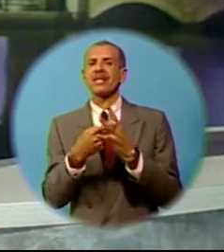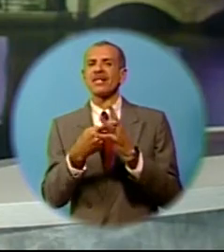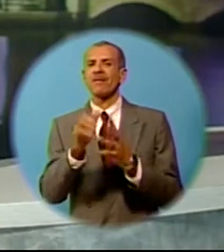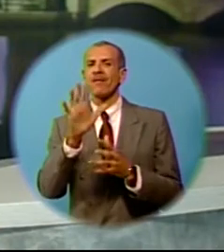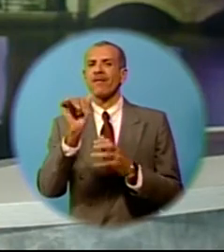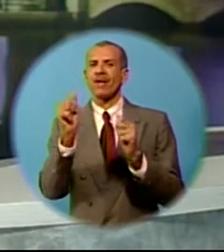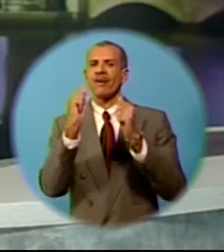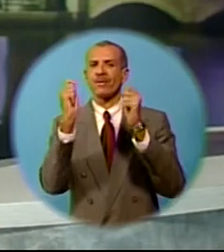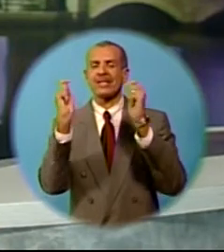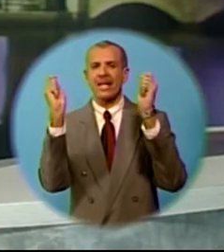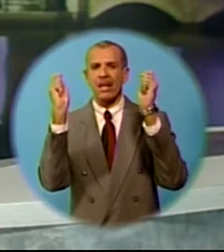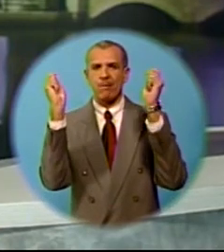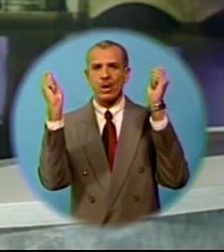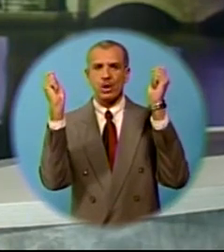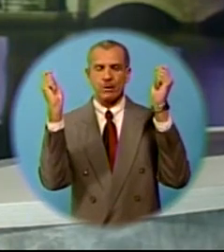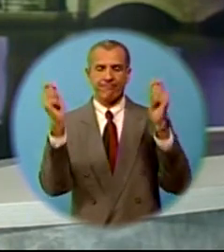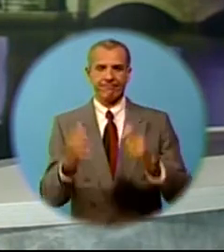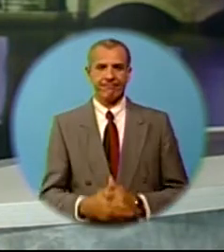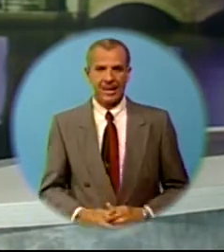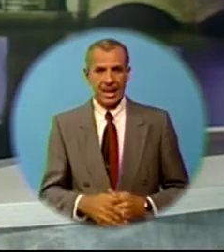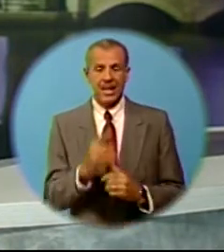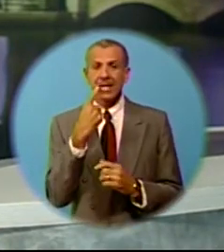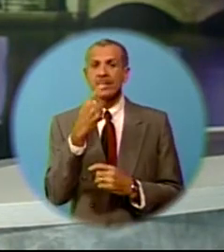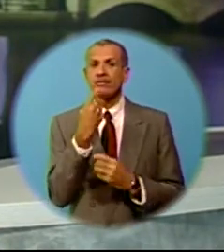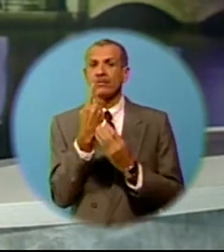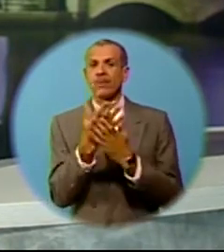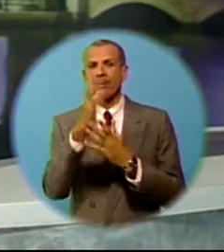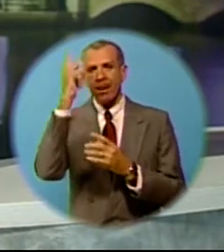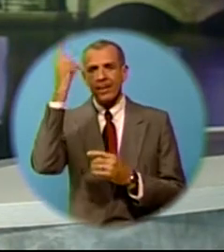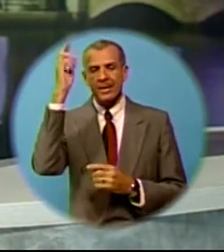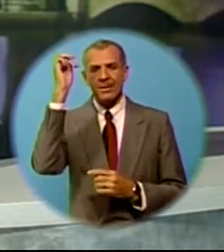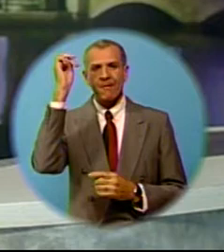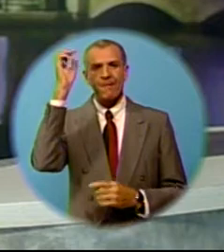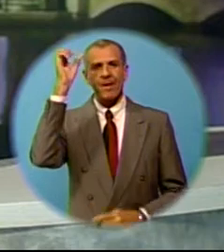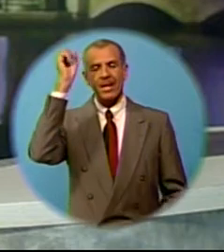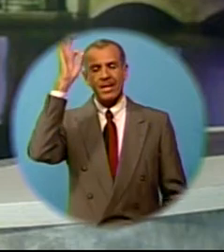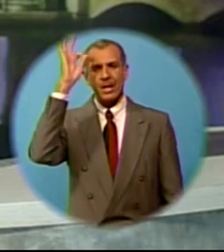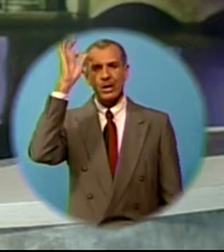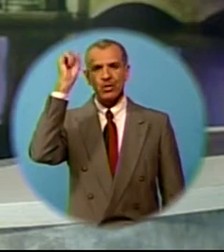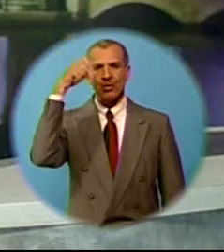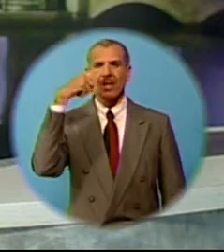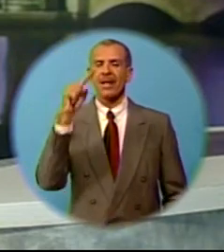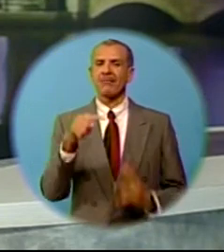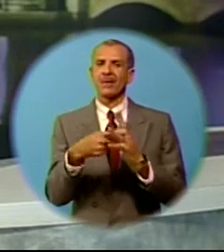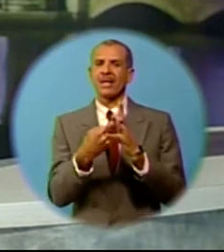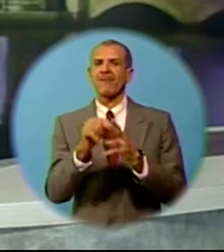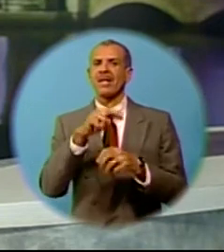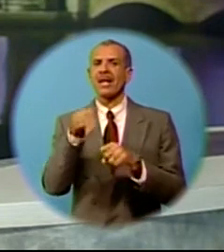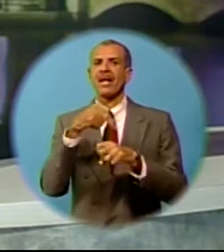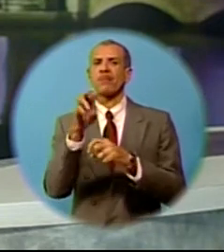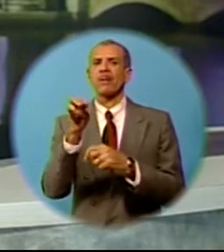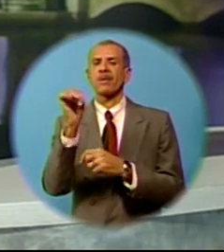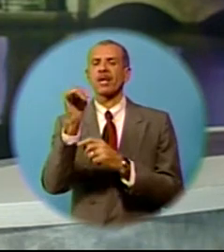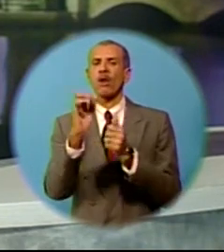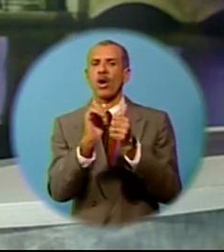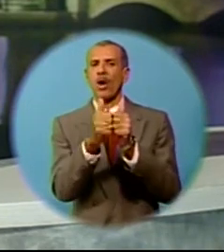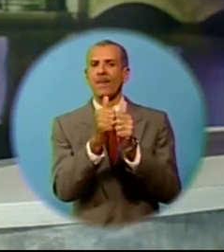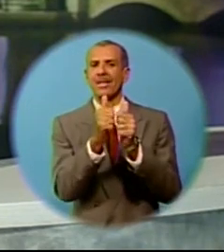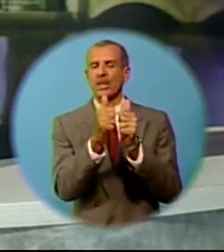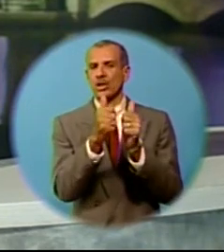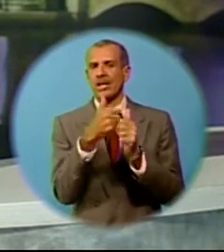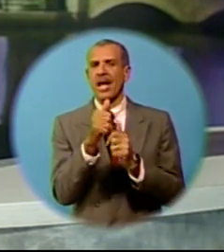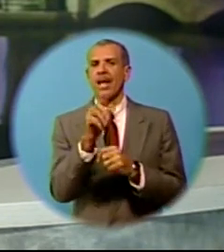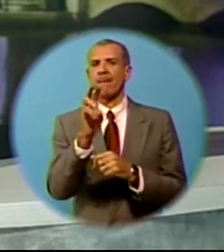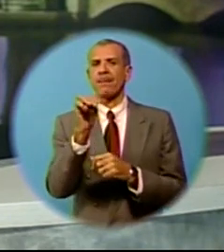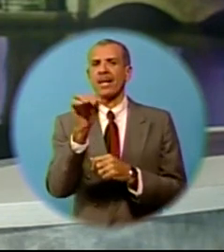of independence celebrations. This assertion from Prime Minister Fandel Stewart at the launch of the National Monument Competition at the